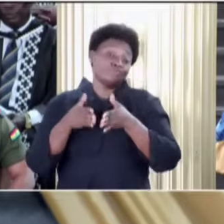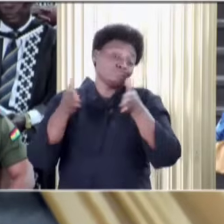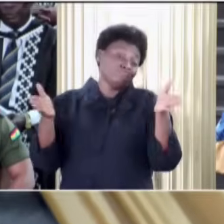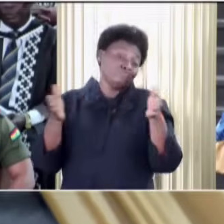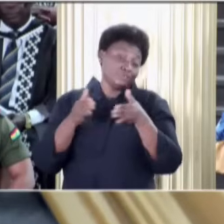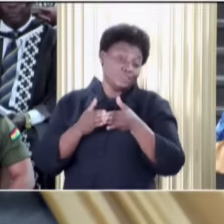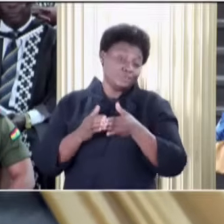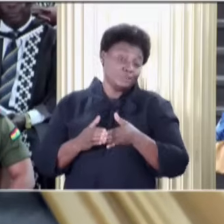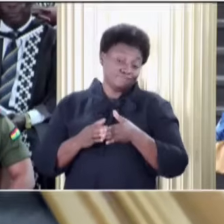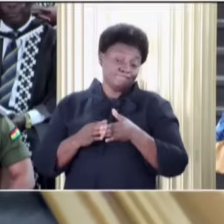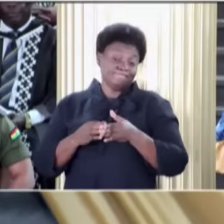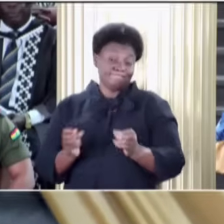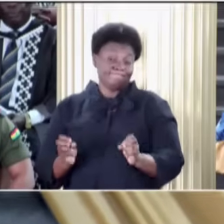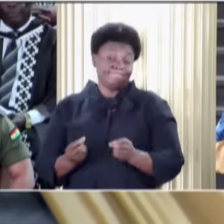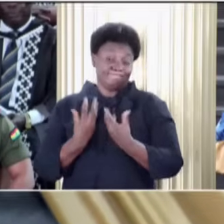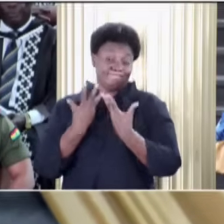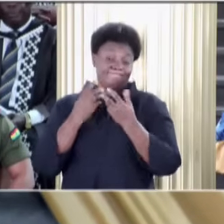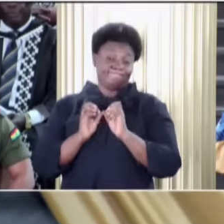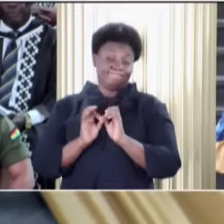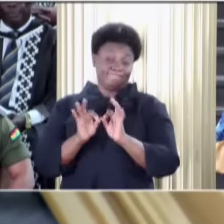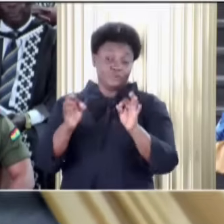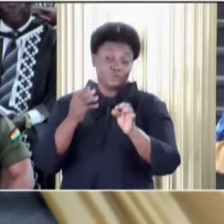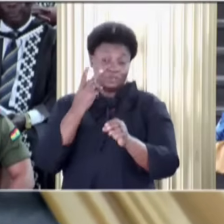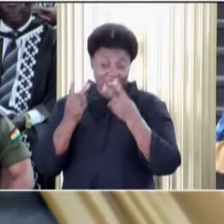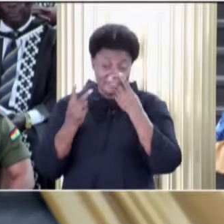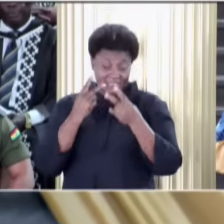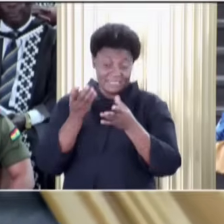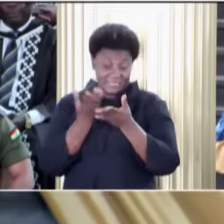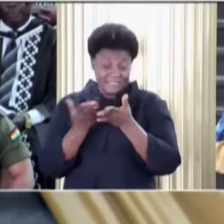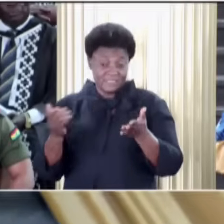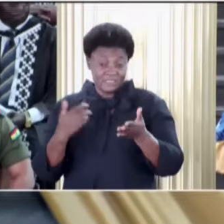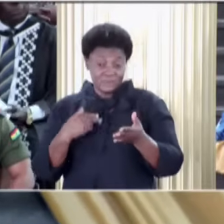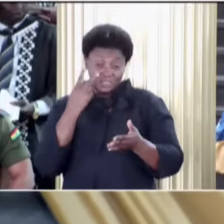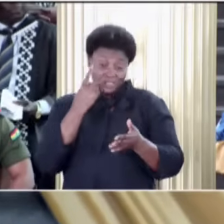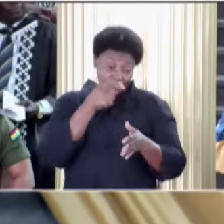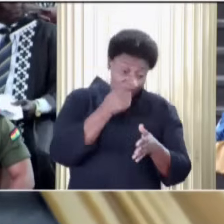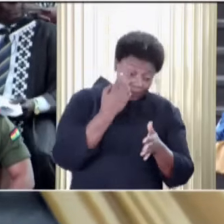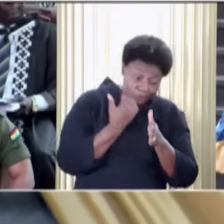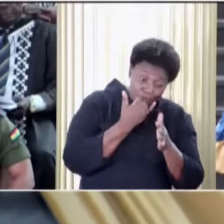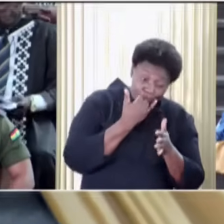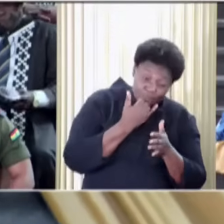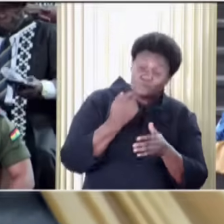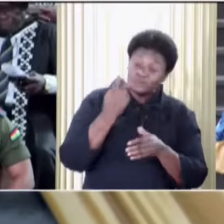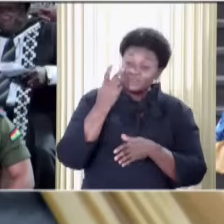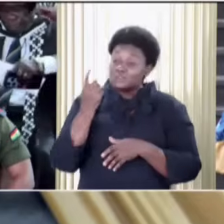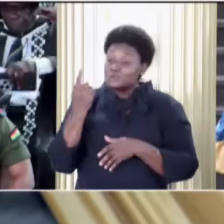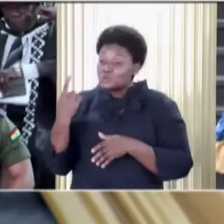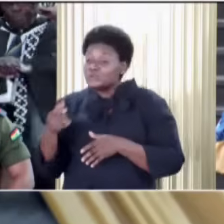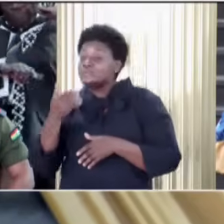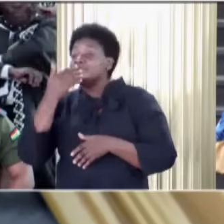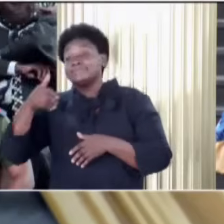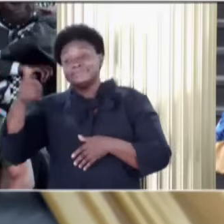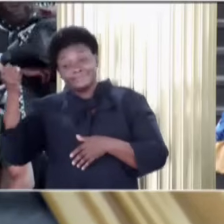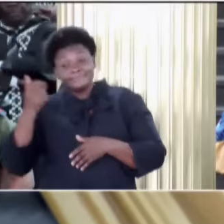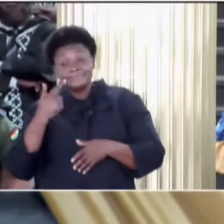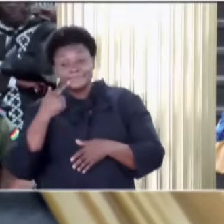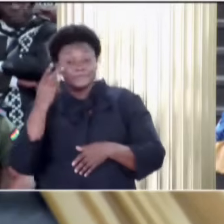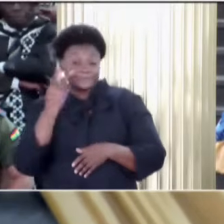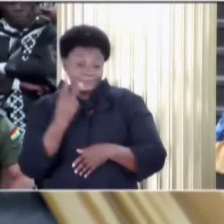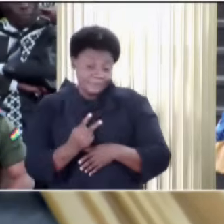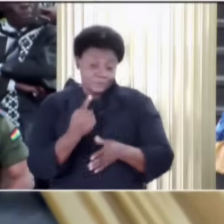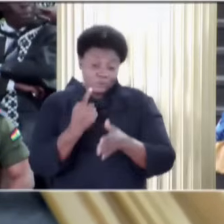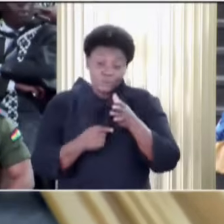enlightened, you see certain things. You see what is wrong. You see what could be better. You see what